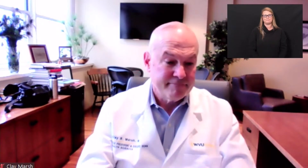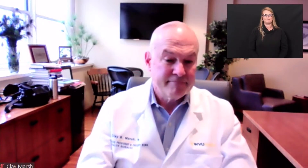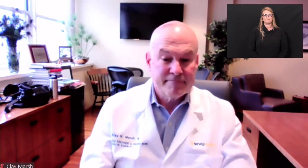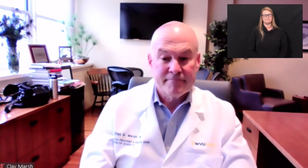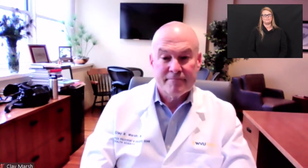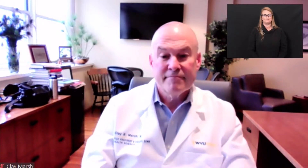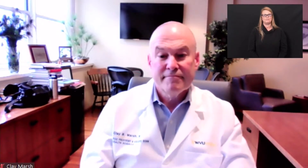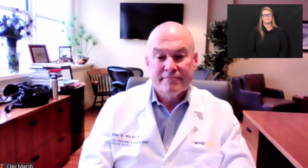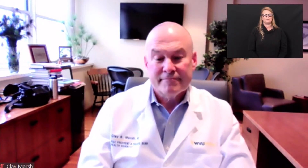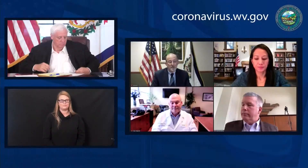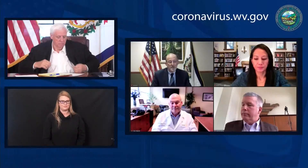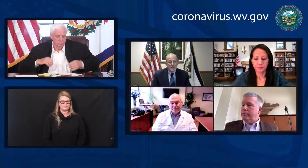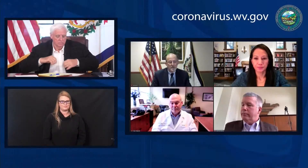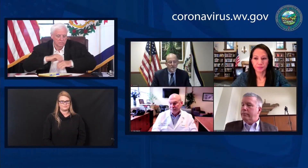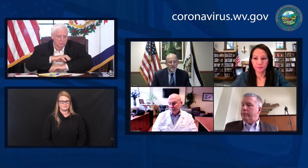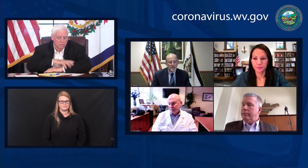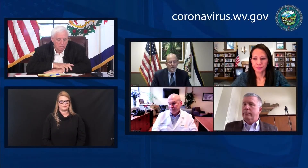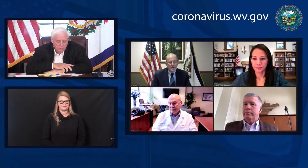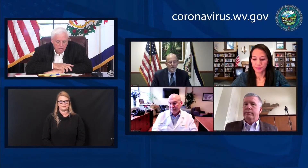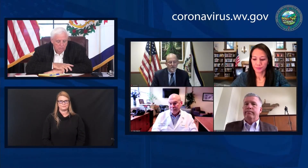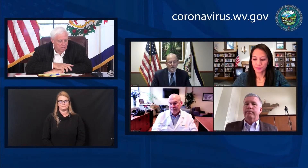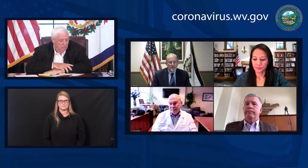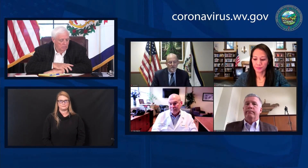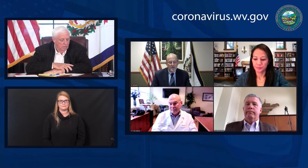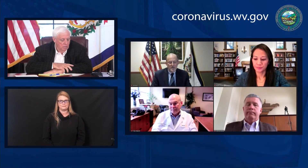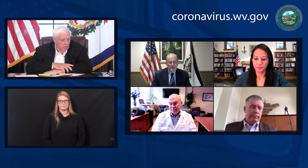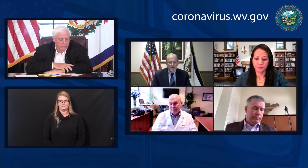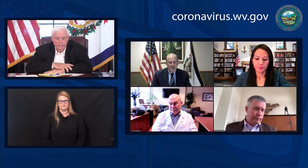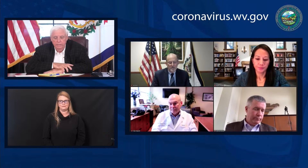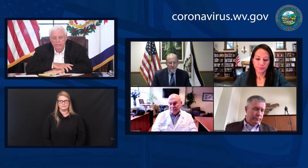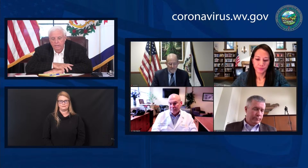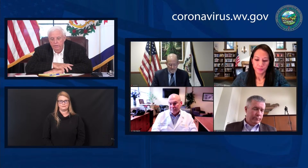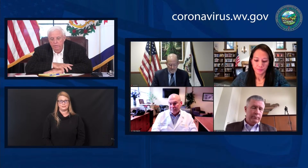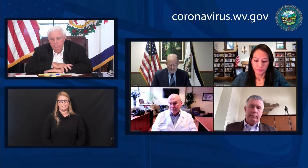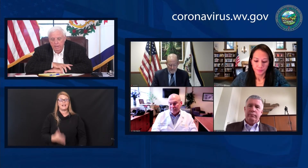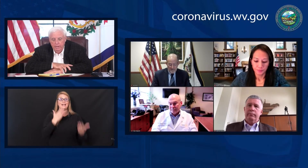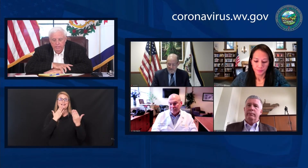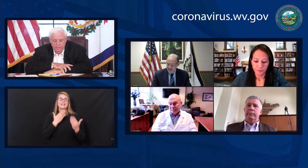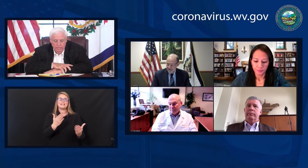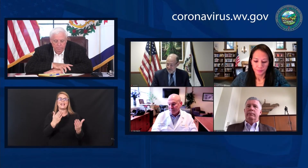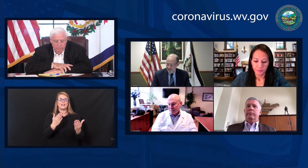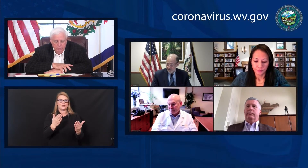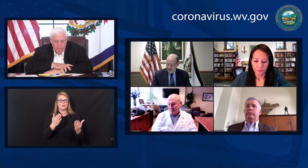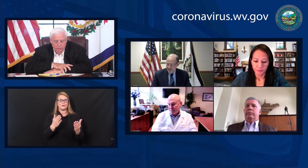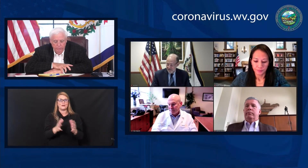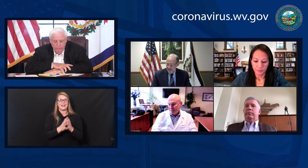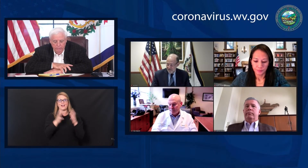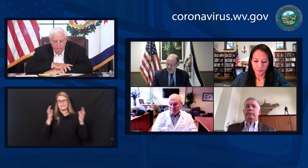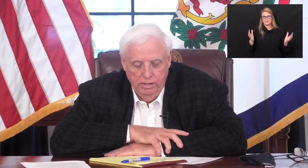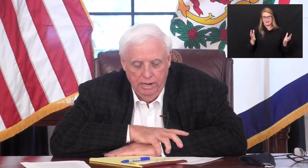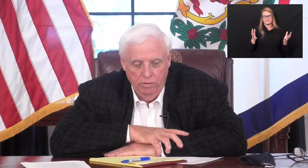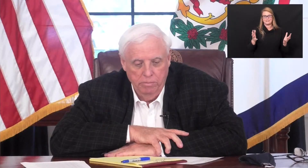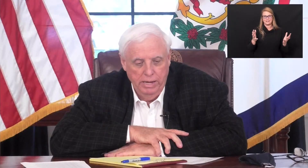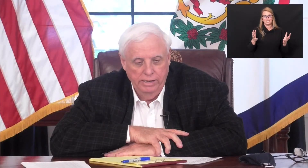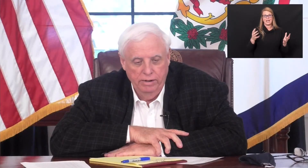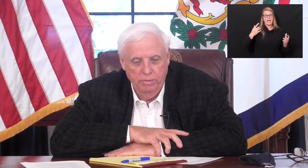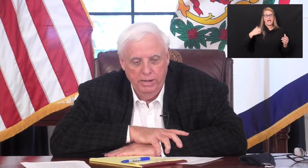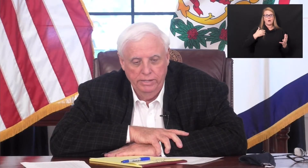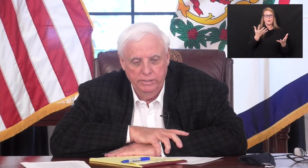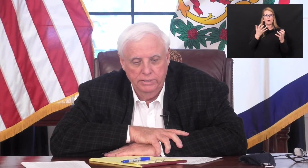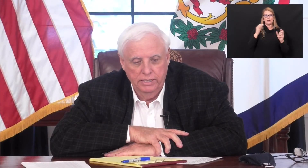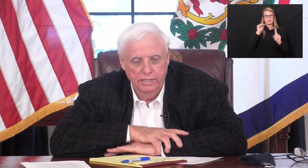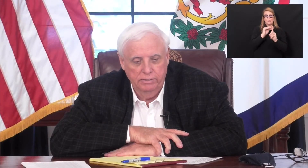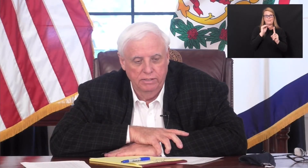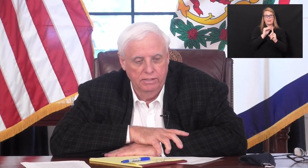All right, thanks, Paul. Governor, I'll turn it back to you. Well, again, thank you, everybody. I remind